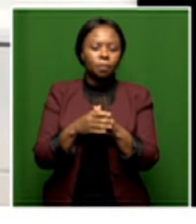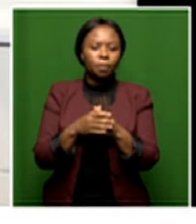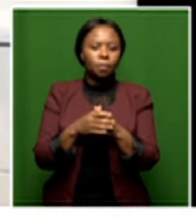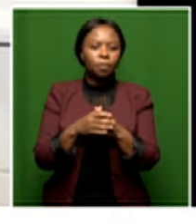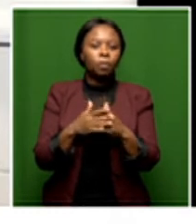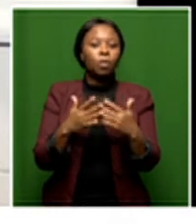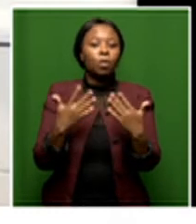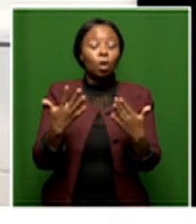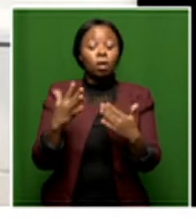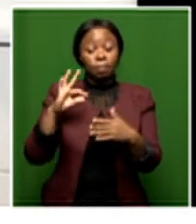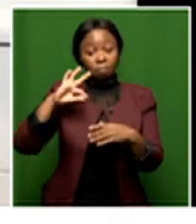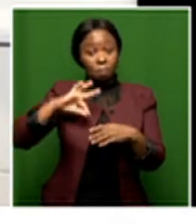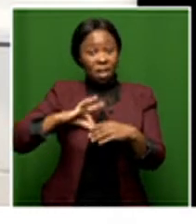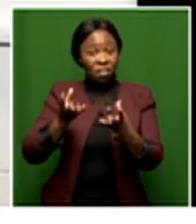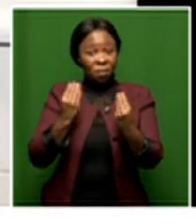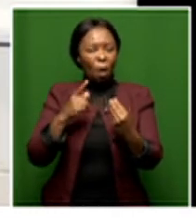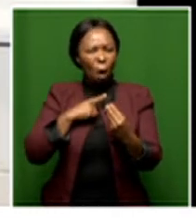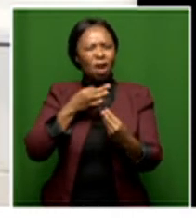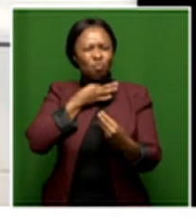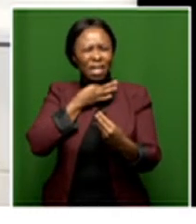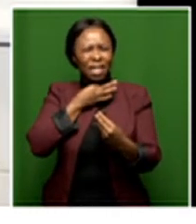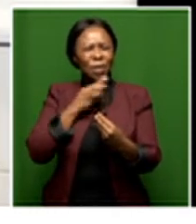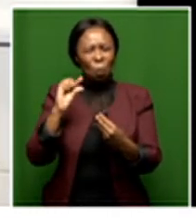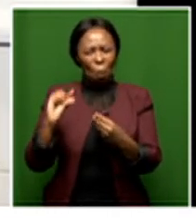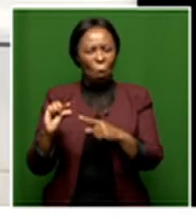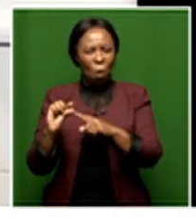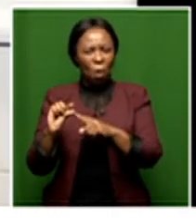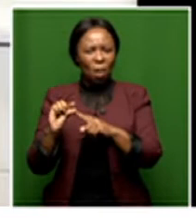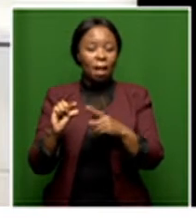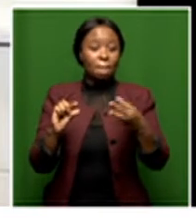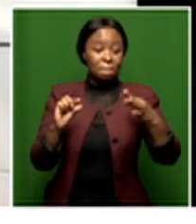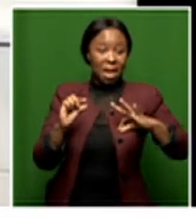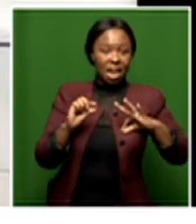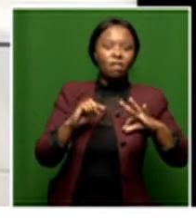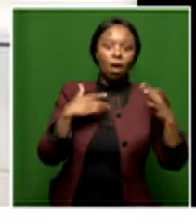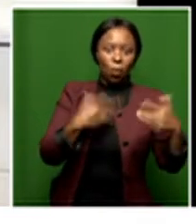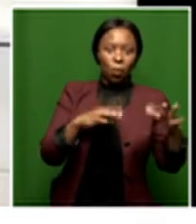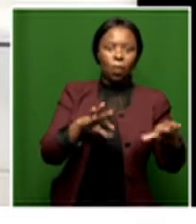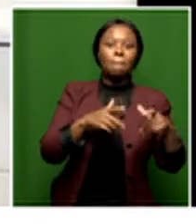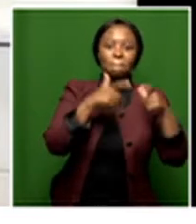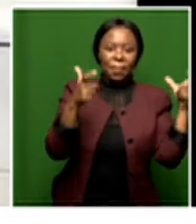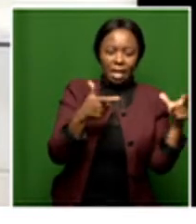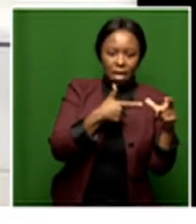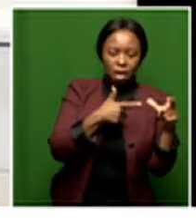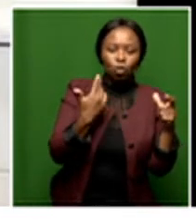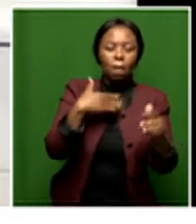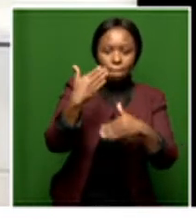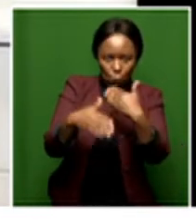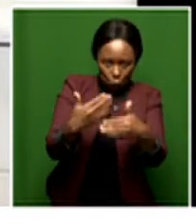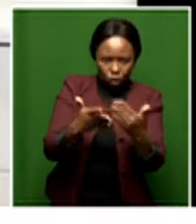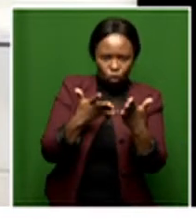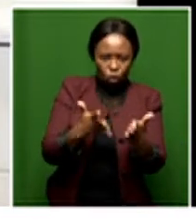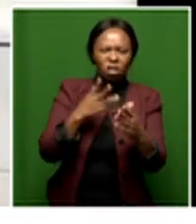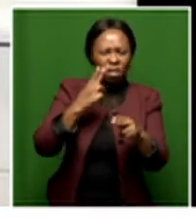exceed any potential risk? Because the risk is so small, but the benefit of the vaccine is so huge. And that is the process that's ongoing, and that hasn't